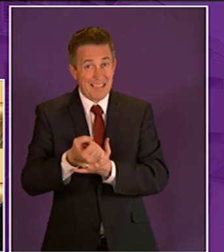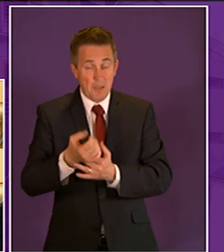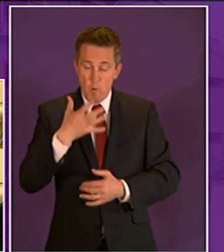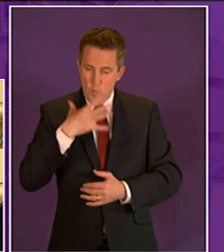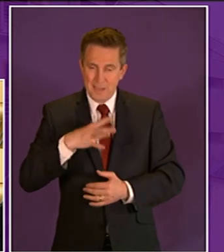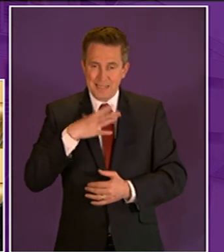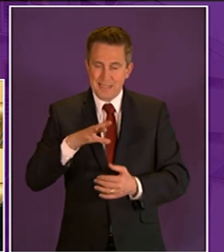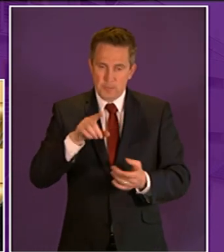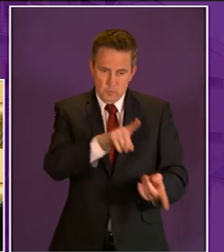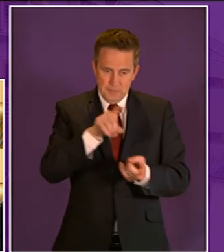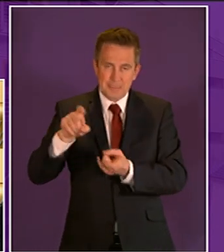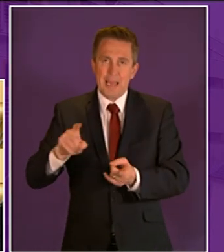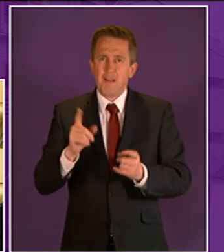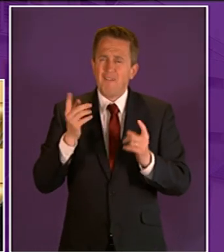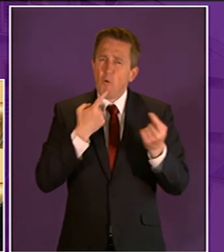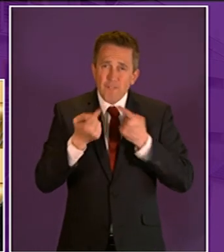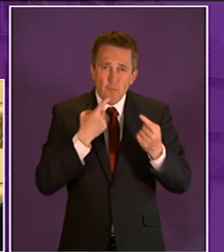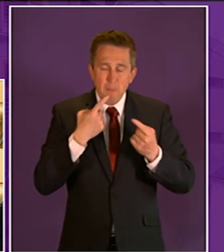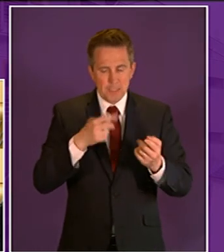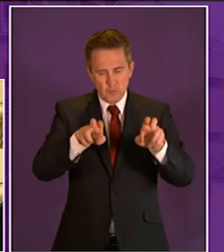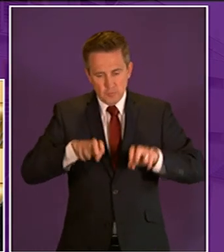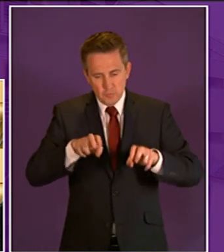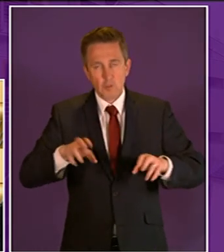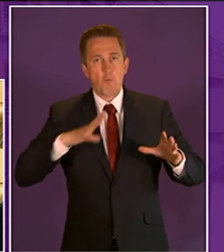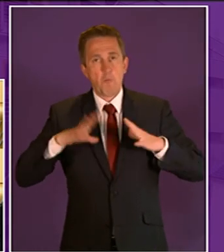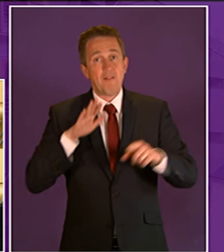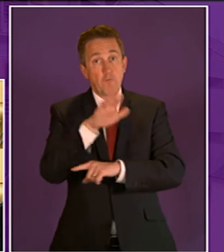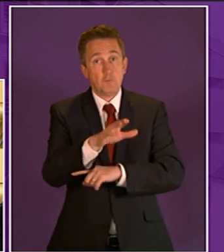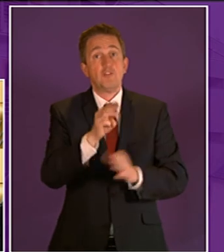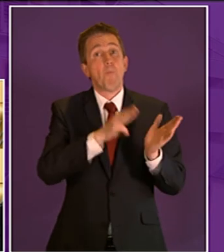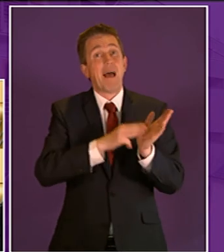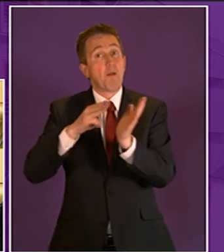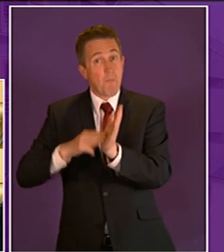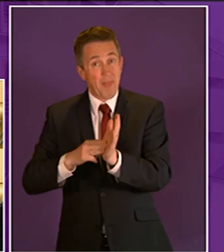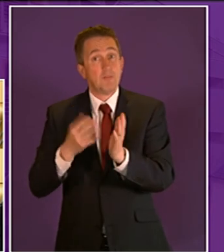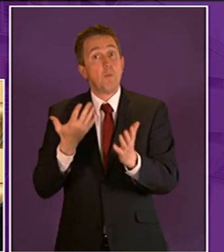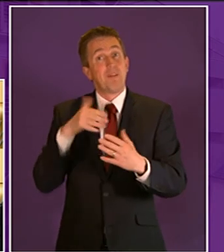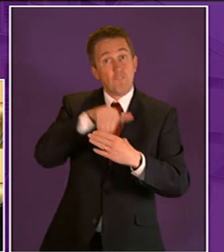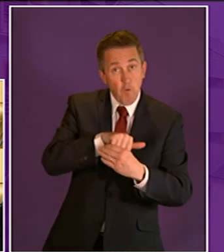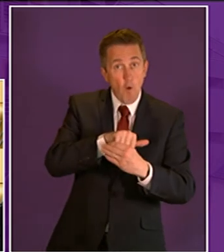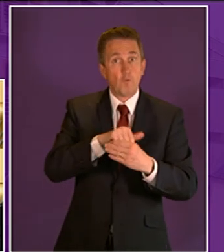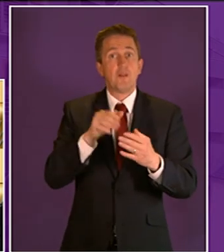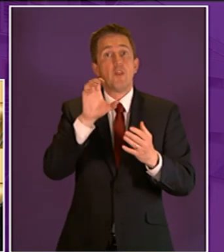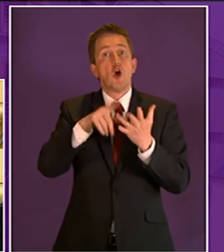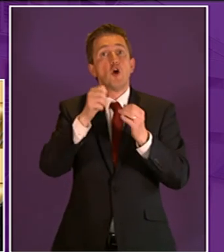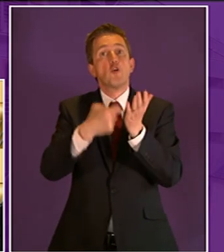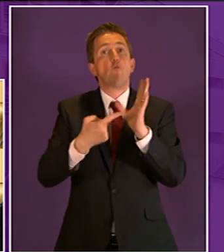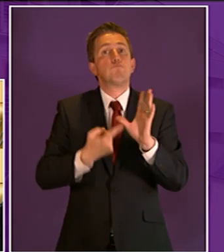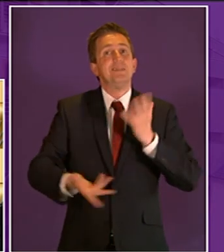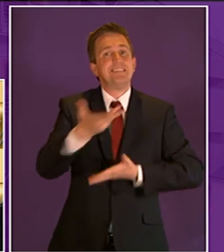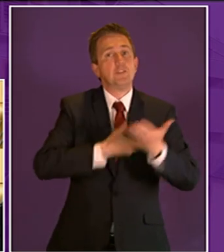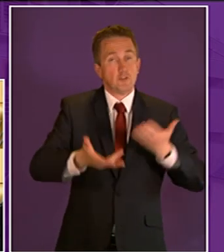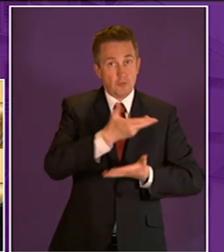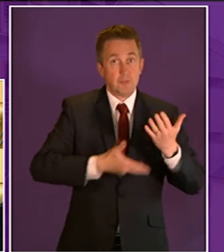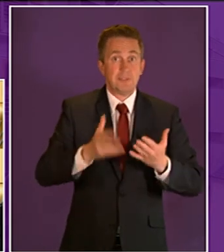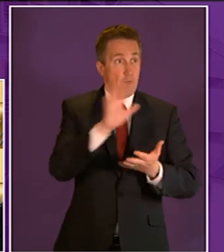that expertise. So Michael Matheson has taken part in those COBRA discussions. In terms of international